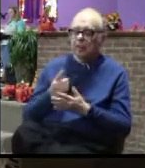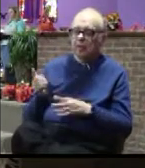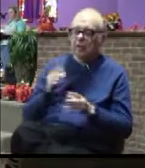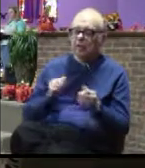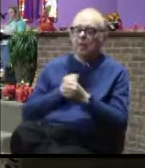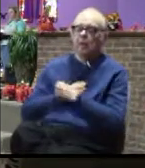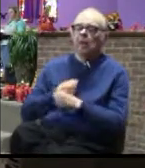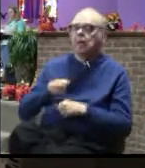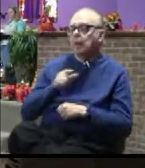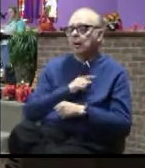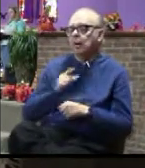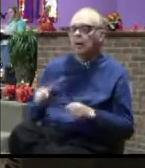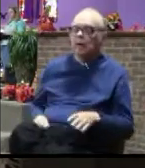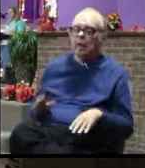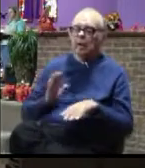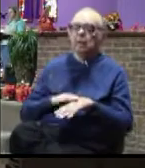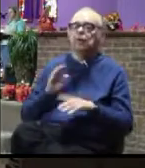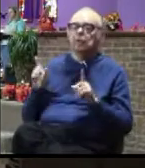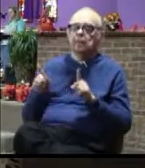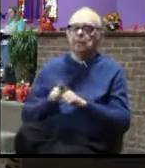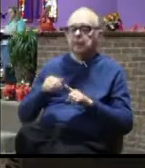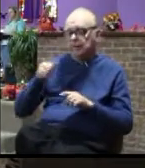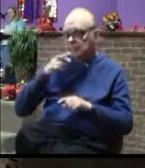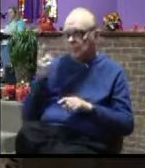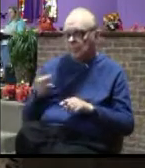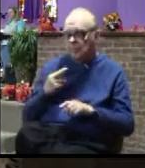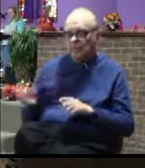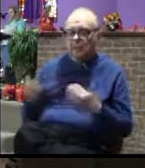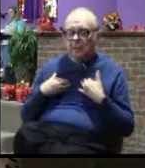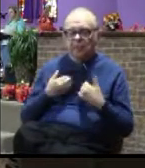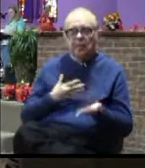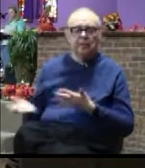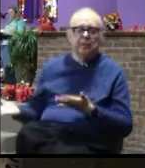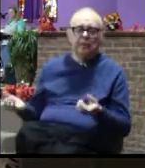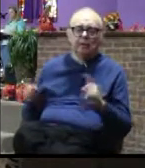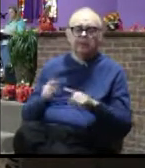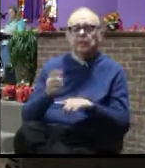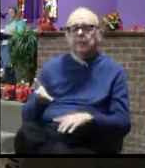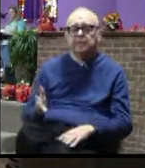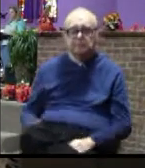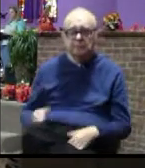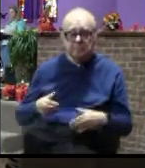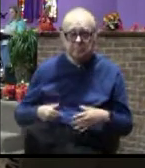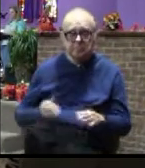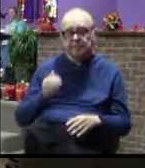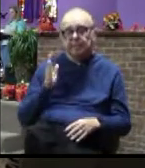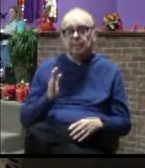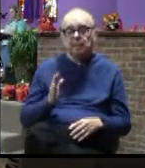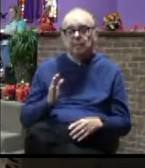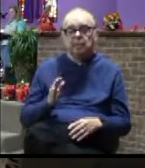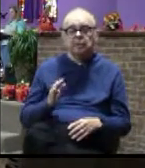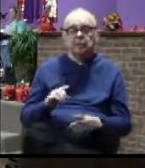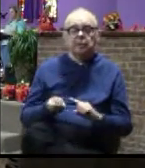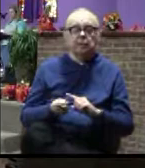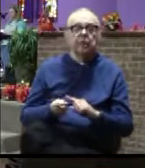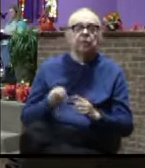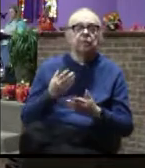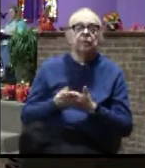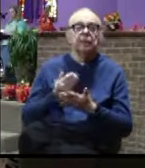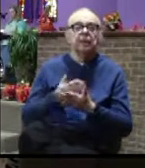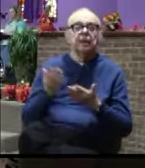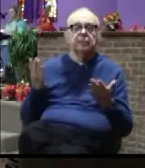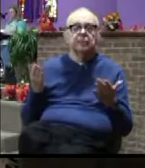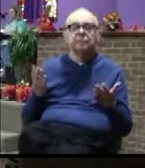for those who love the Lord and are called according to his purpose so you got bad things in your life you think are happening to you let God turn them into good things